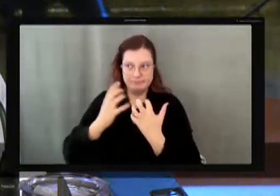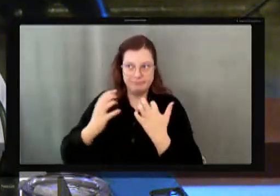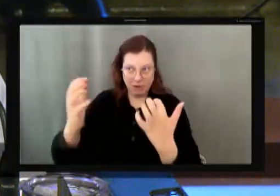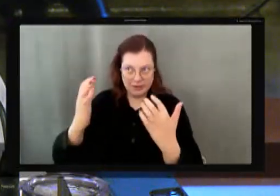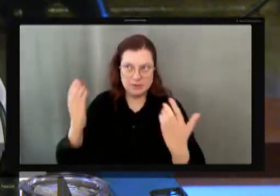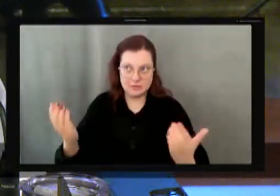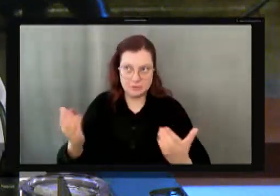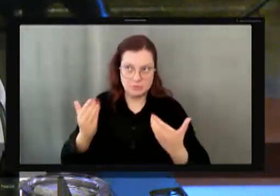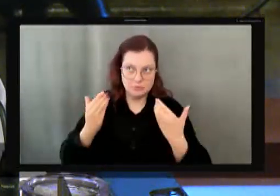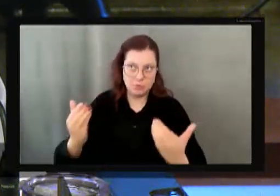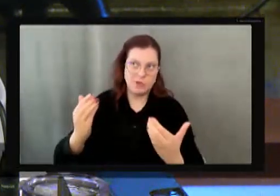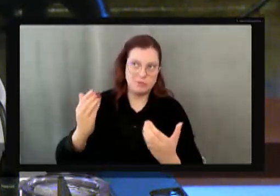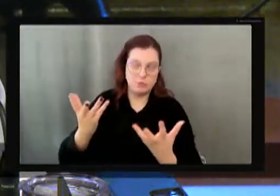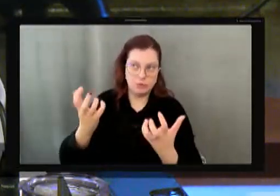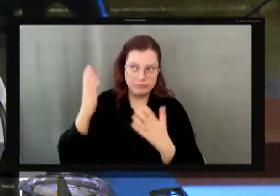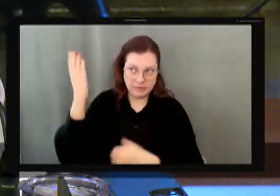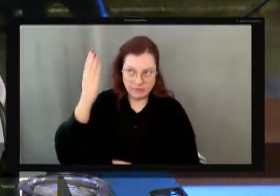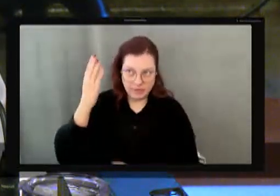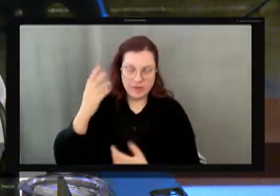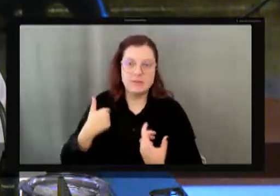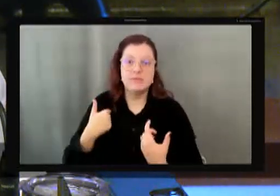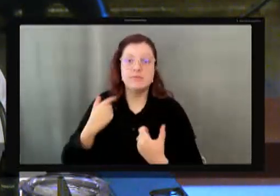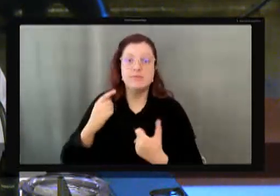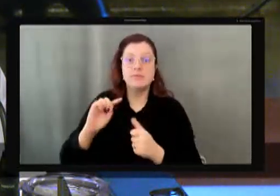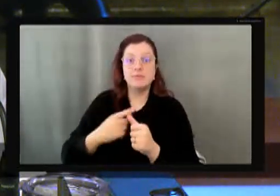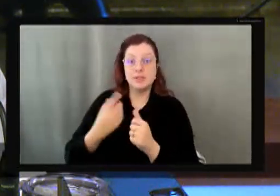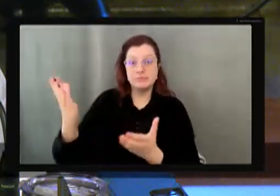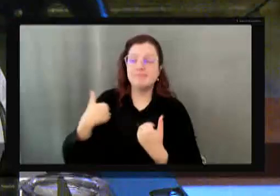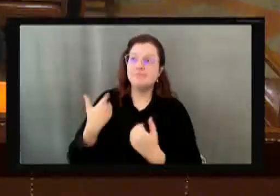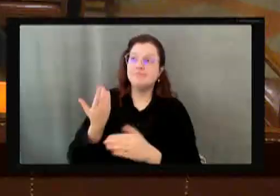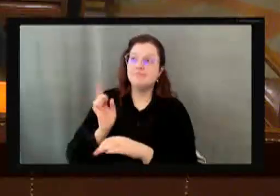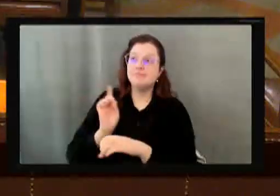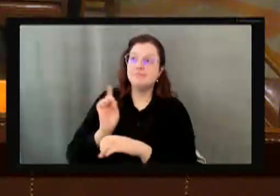wishing to speak. First speaker, please.